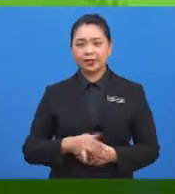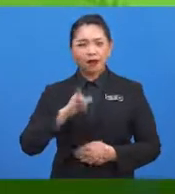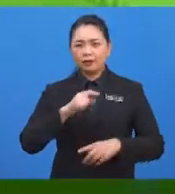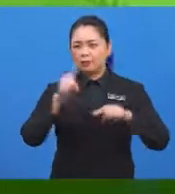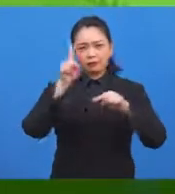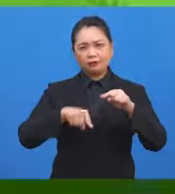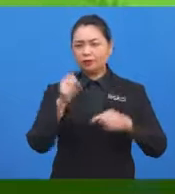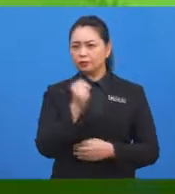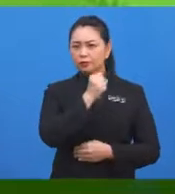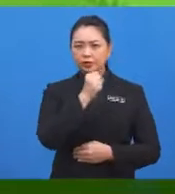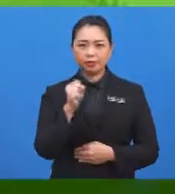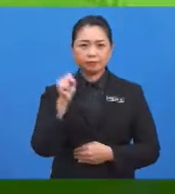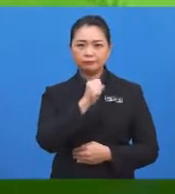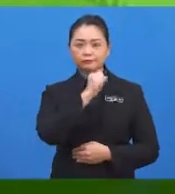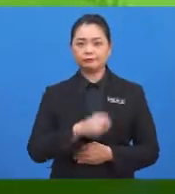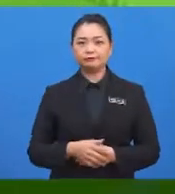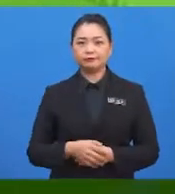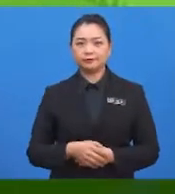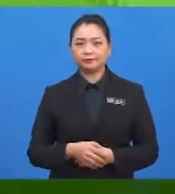I can't sing.